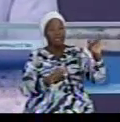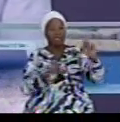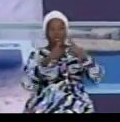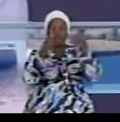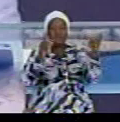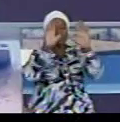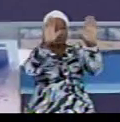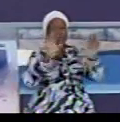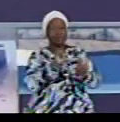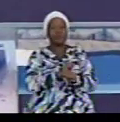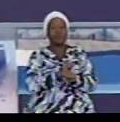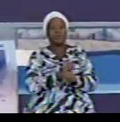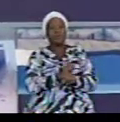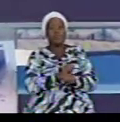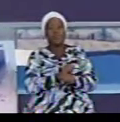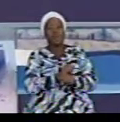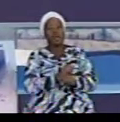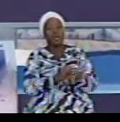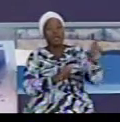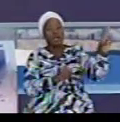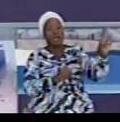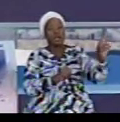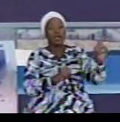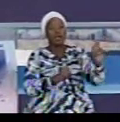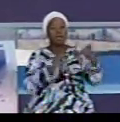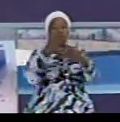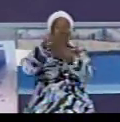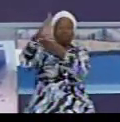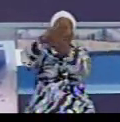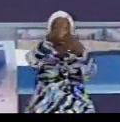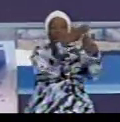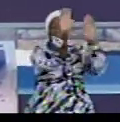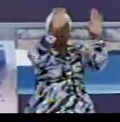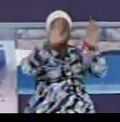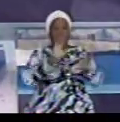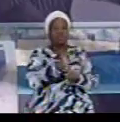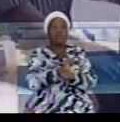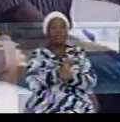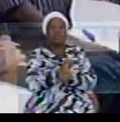miracles. R, reverberating miracles. A,